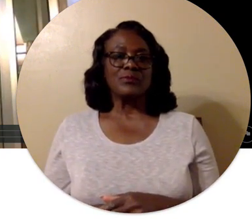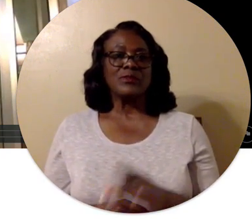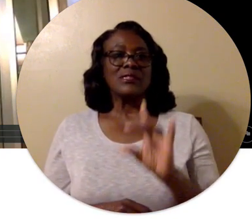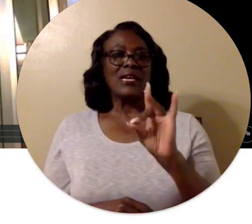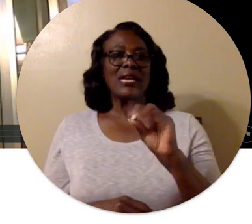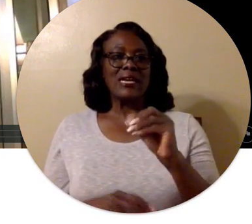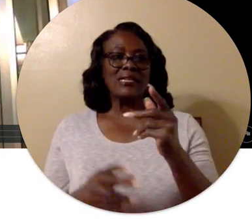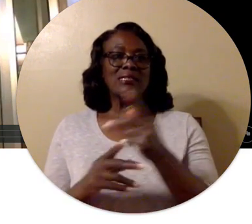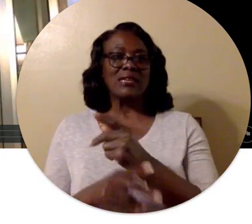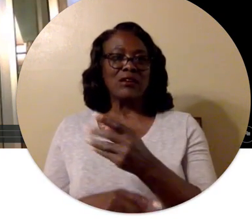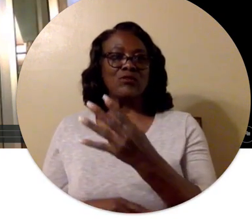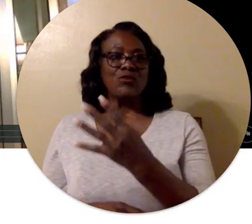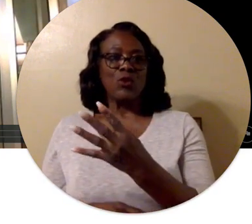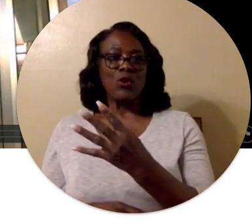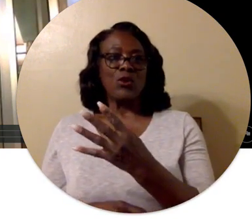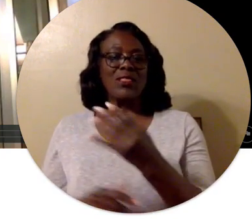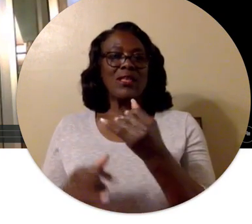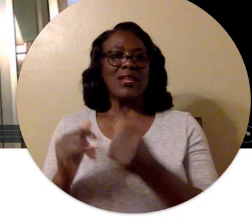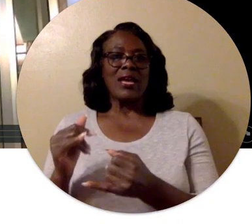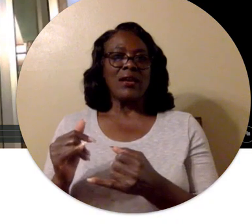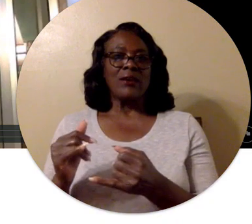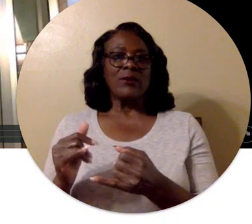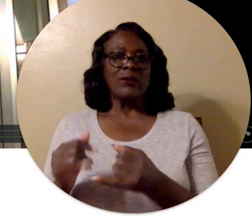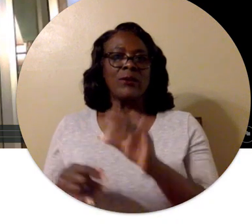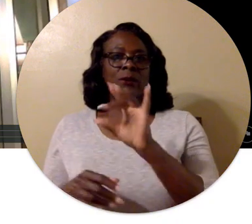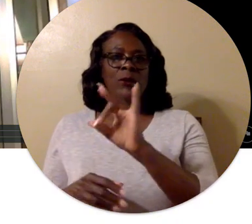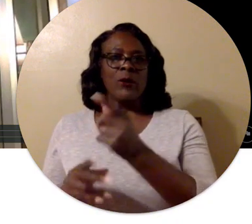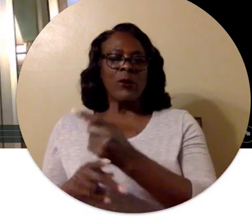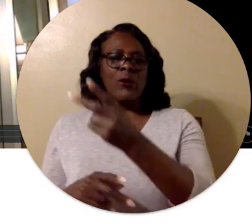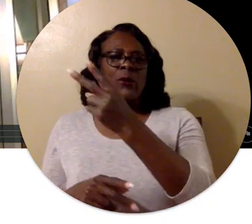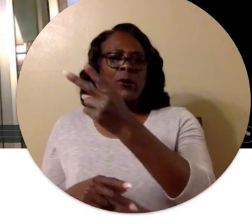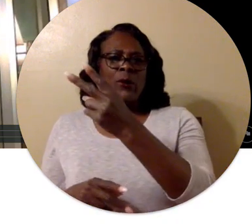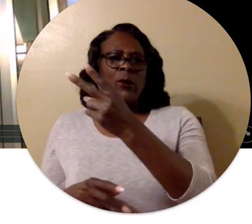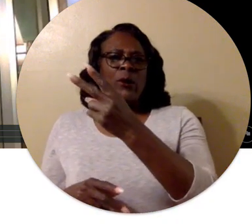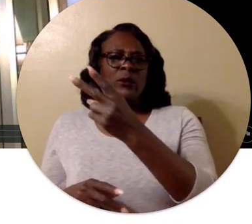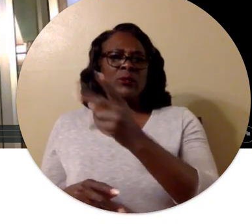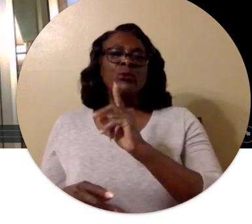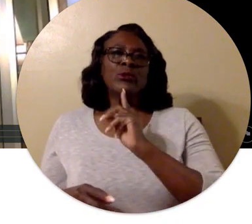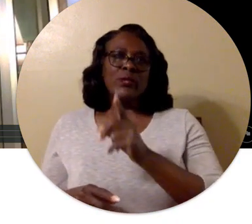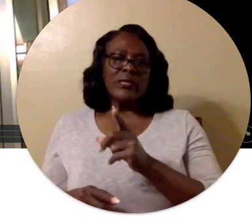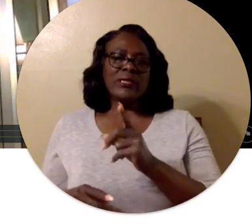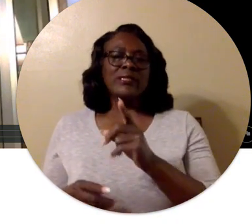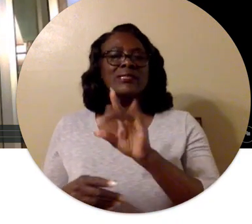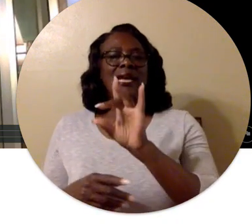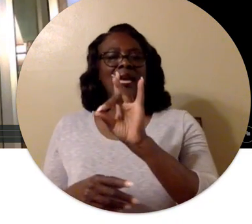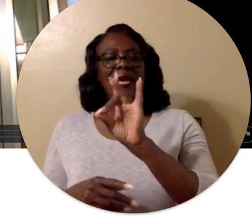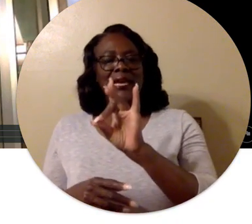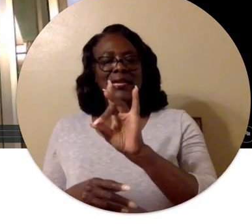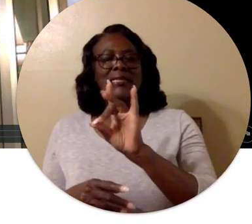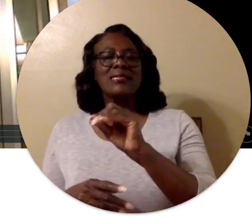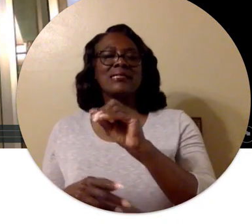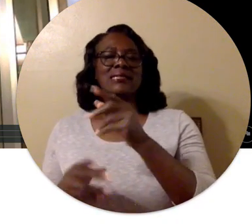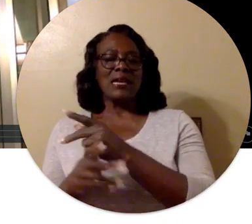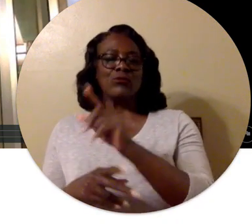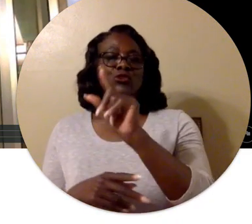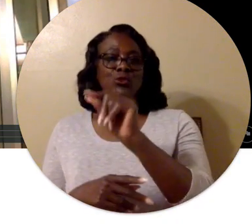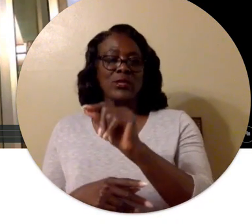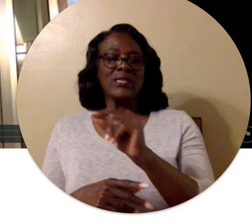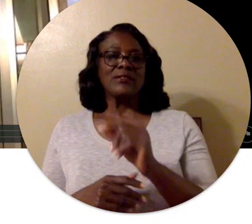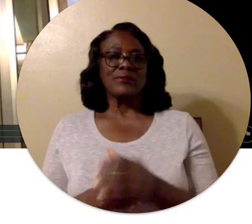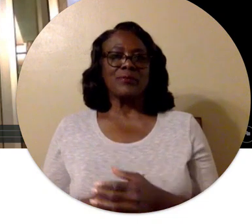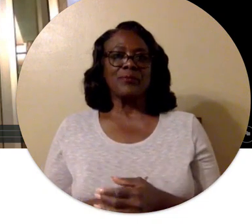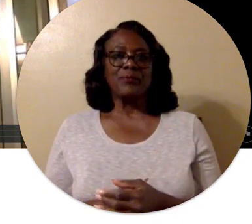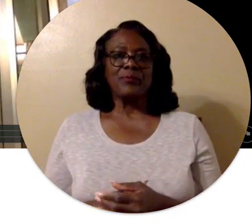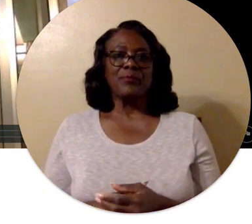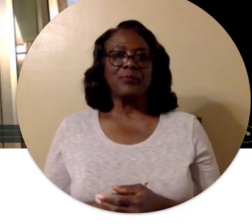times 4. And then last but not least, my 8 times my 2. We know this is really 80 times 20 because they're both in the tens place, right?